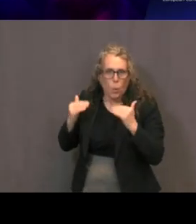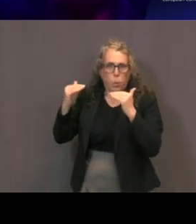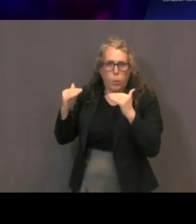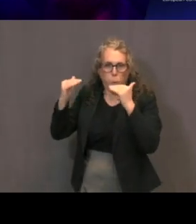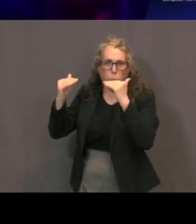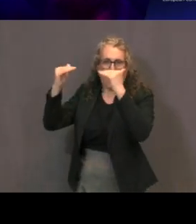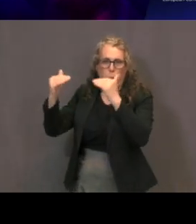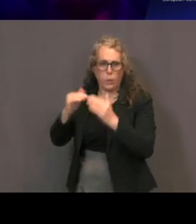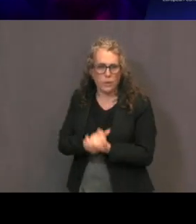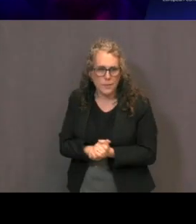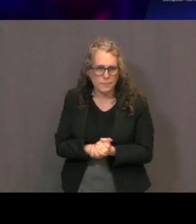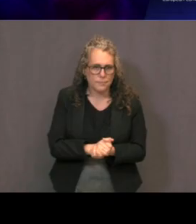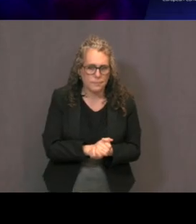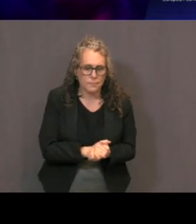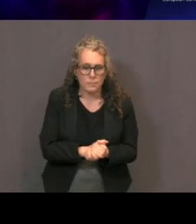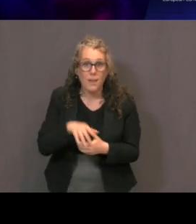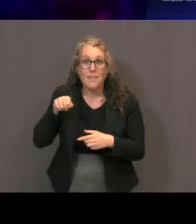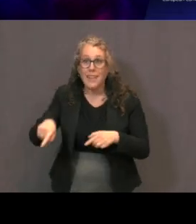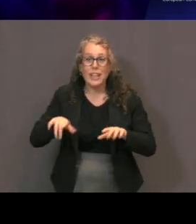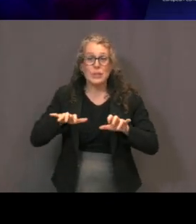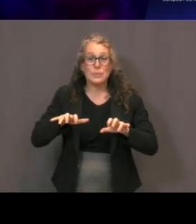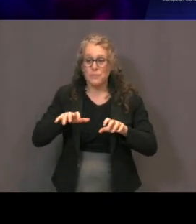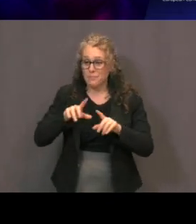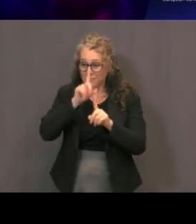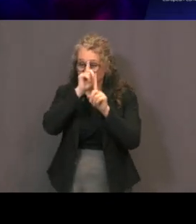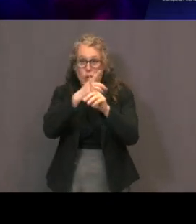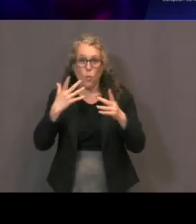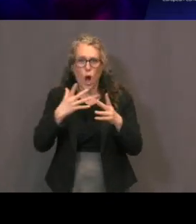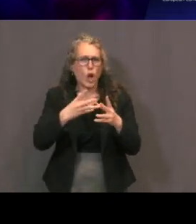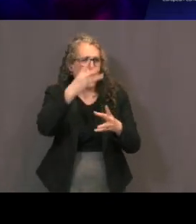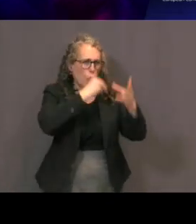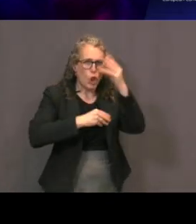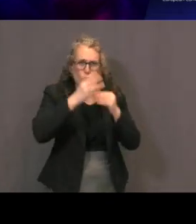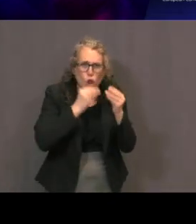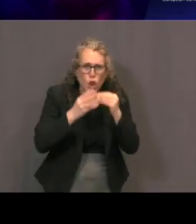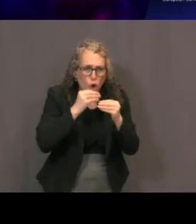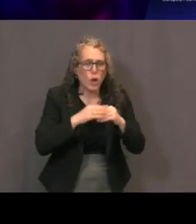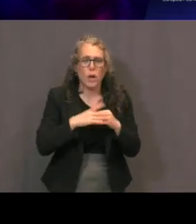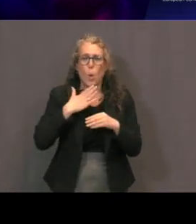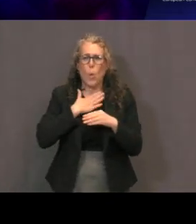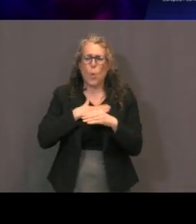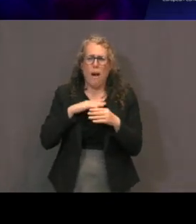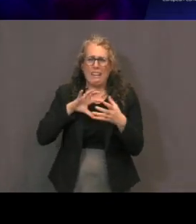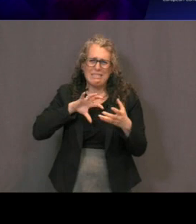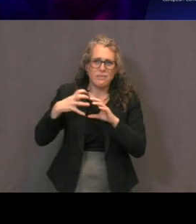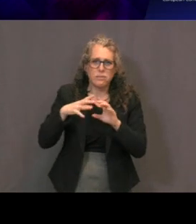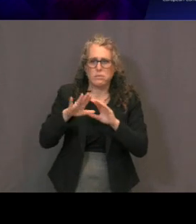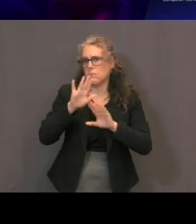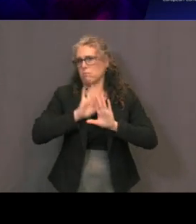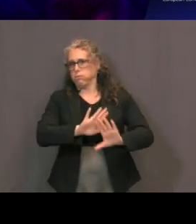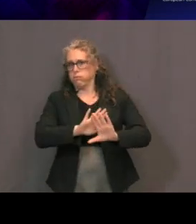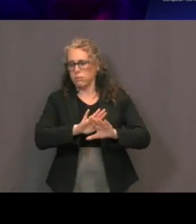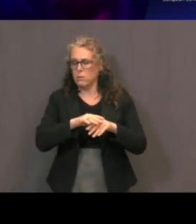life is to learn from experience, to avoid pain and maximize reward, just like humans. And